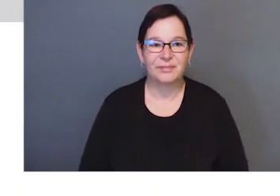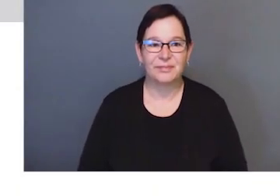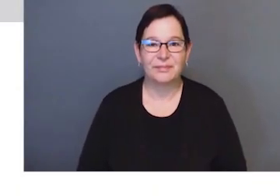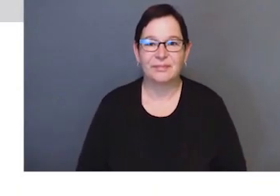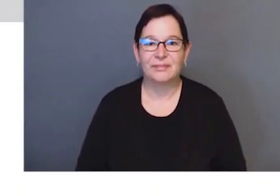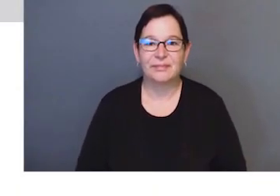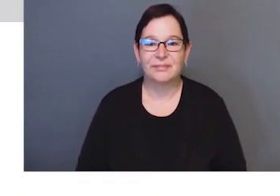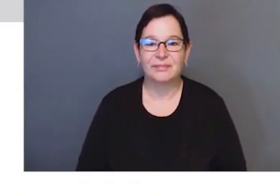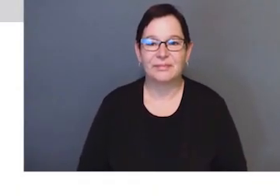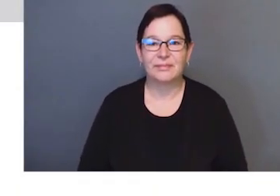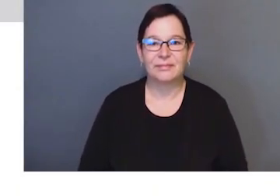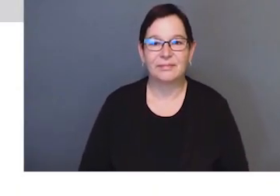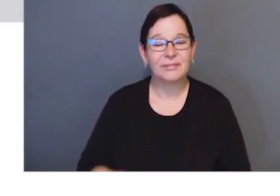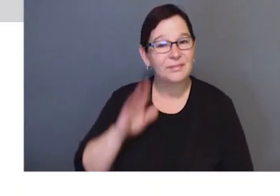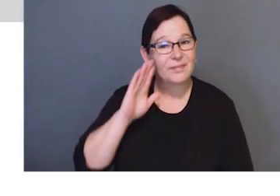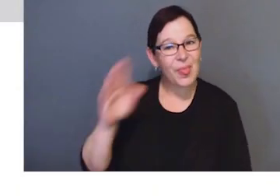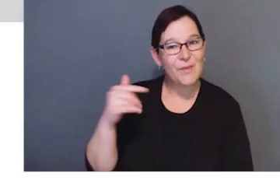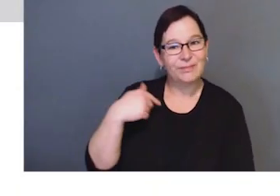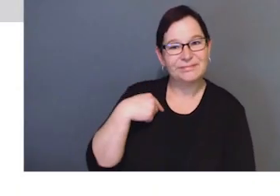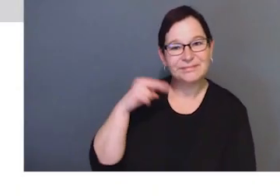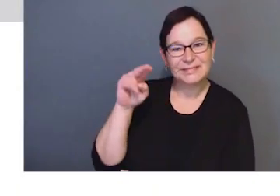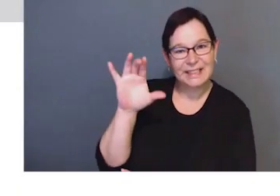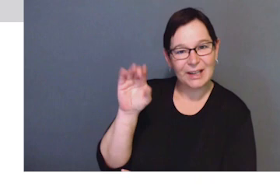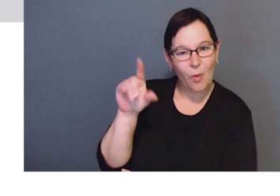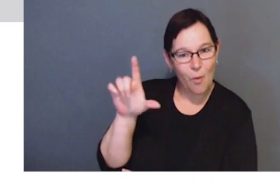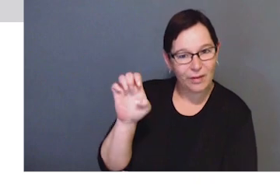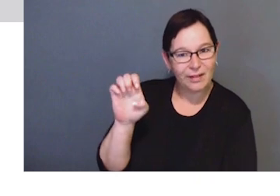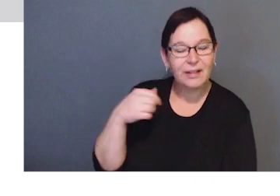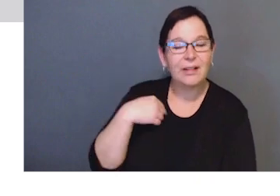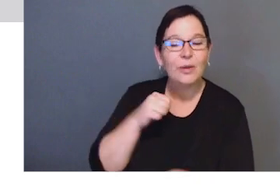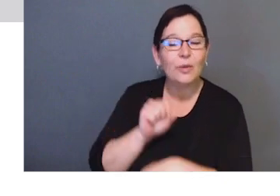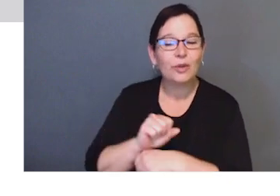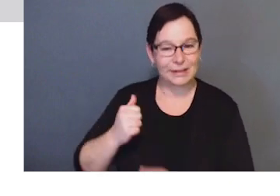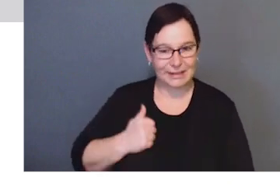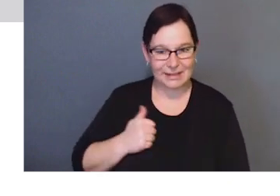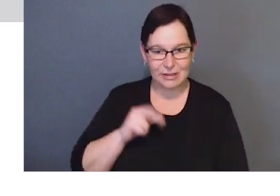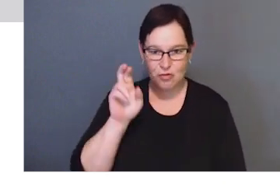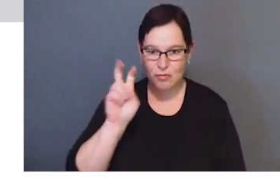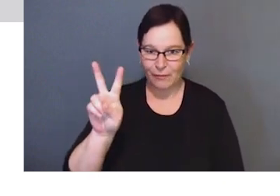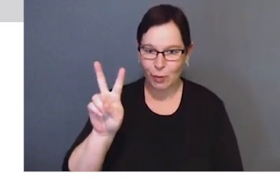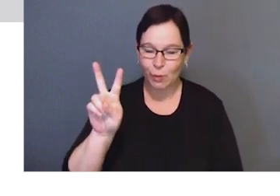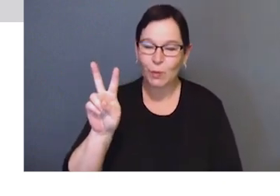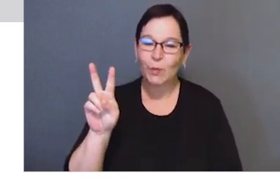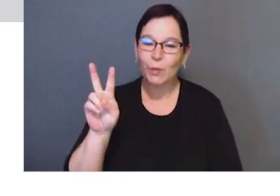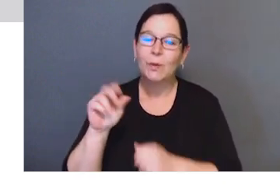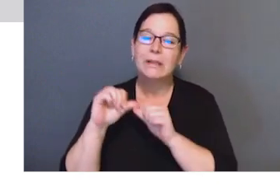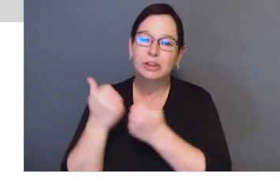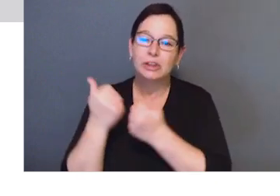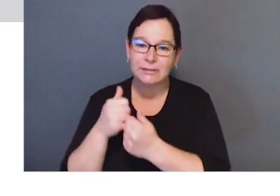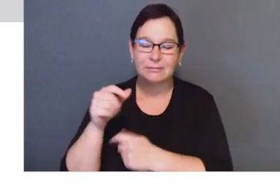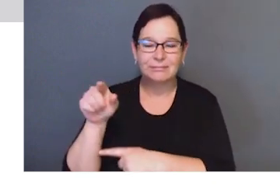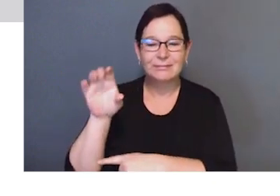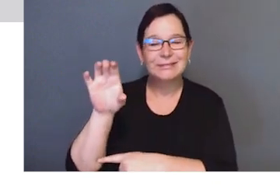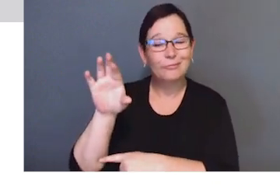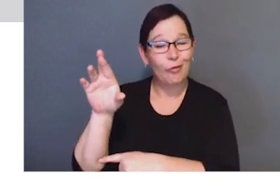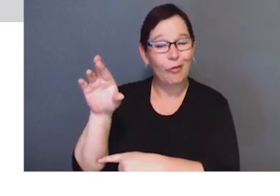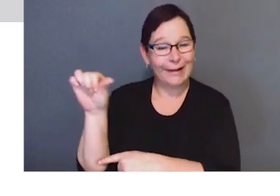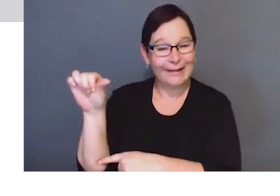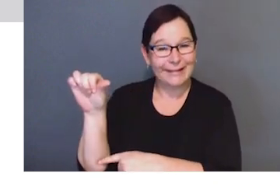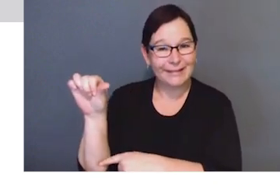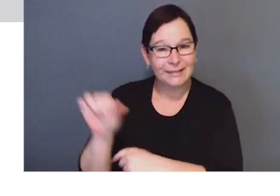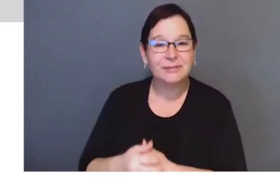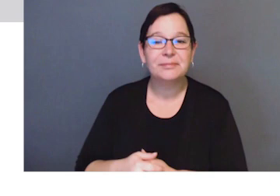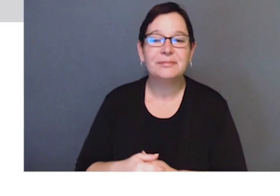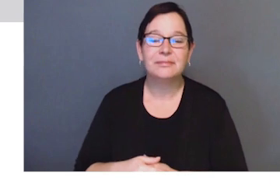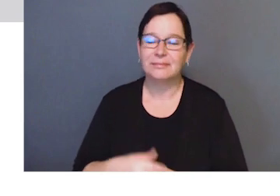Hi, my name is Nicole. I work at the Canada Revenue Agency, also known as the CRA. I'm very happy to be here today to talk